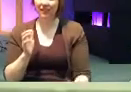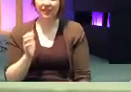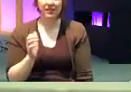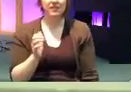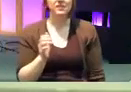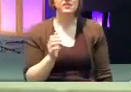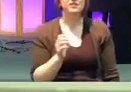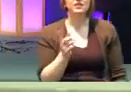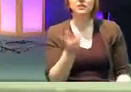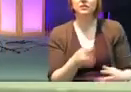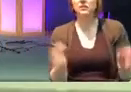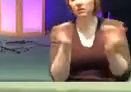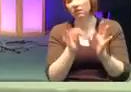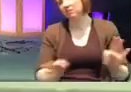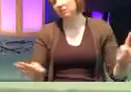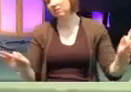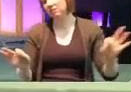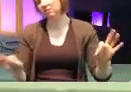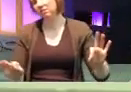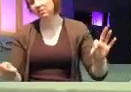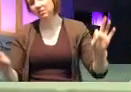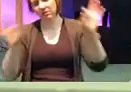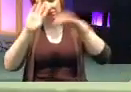You are worthy of it